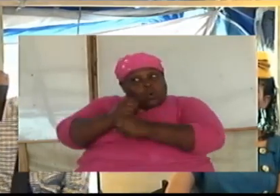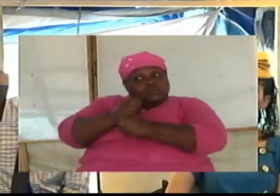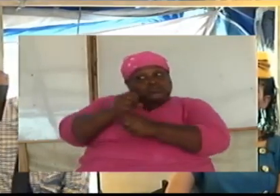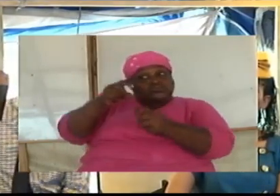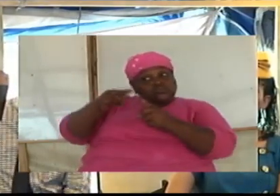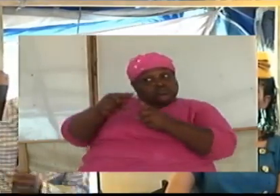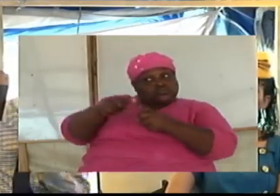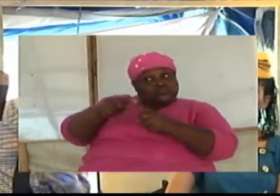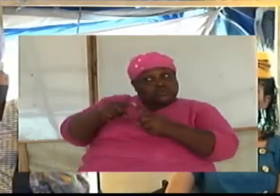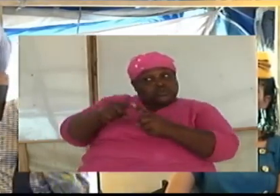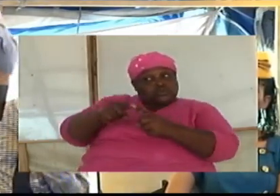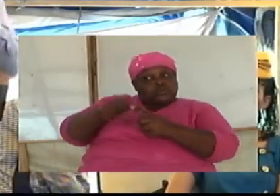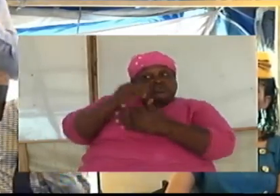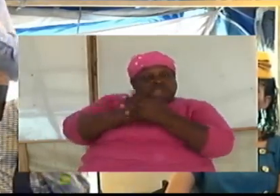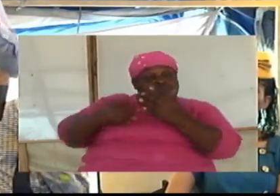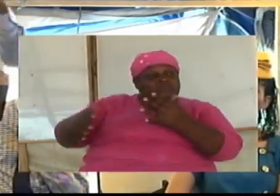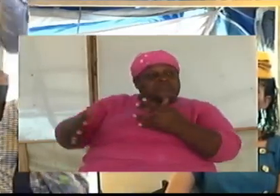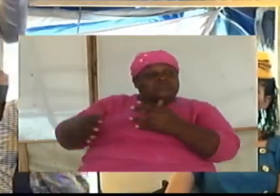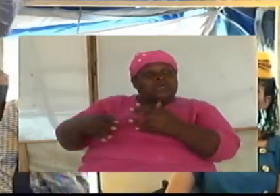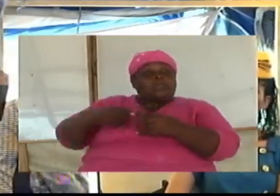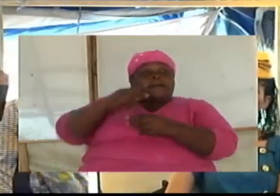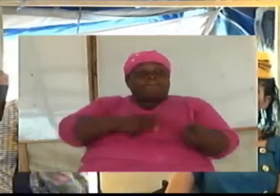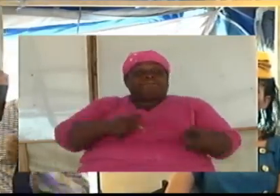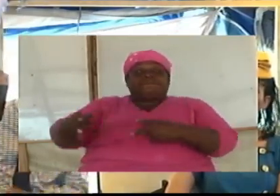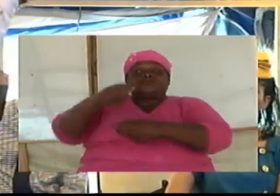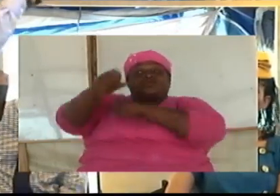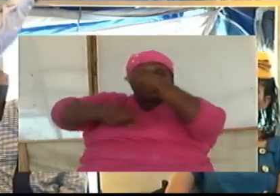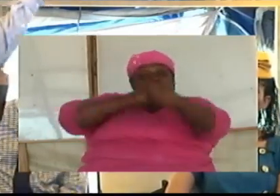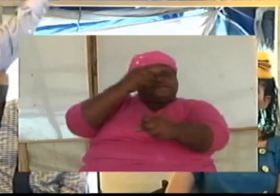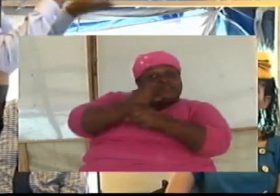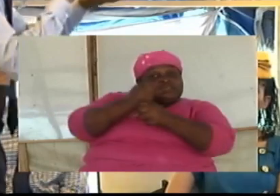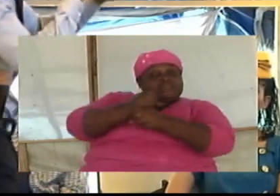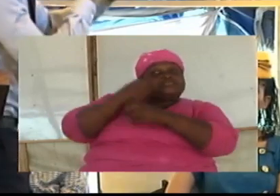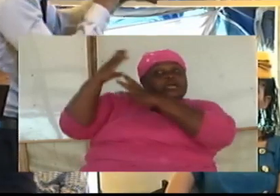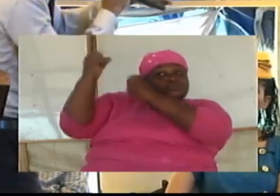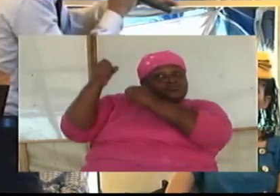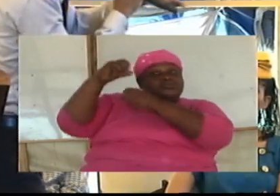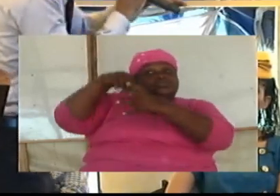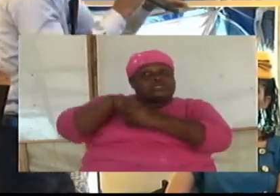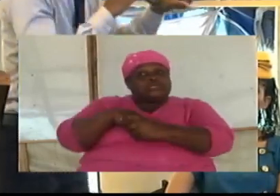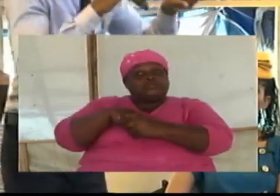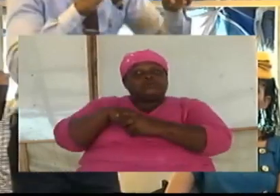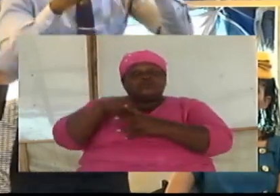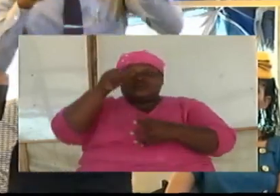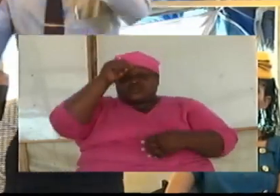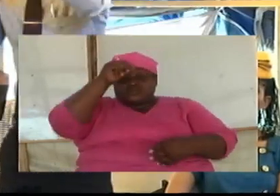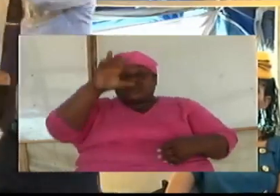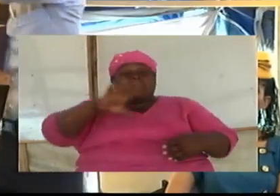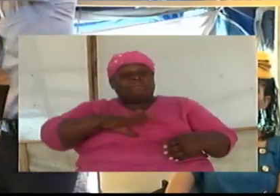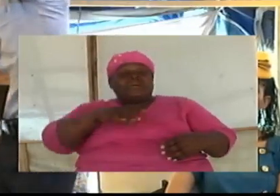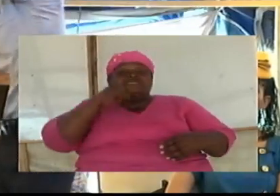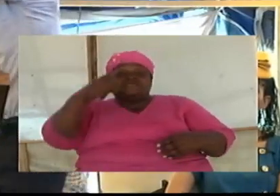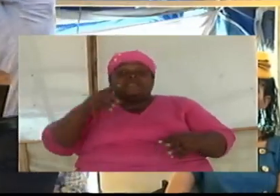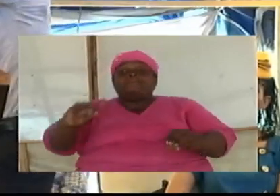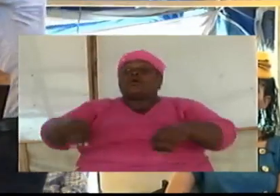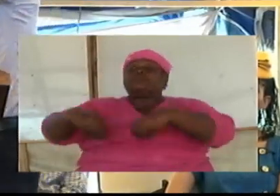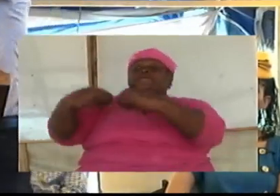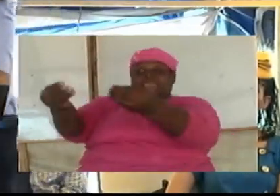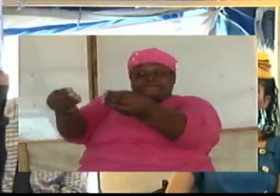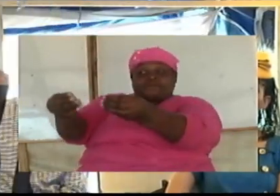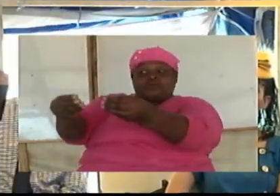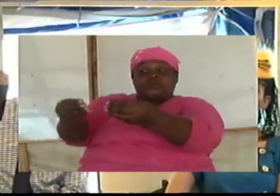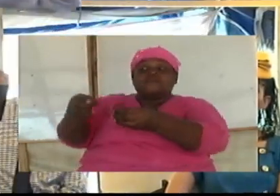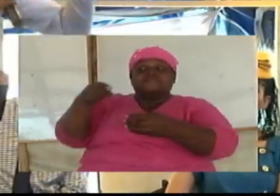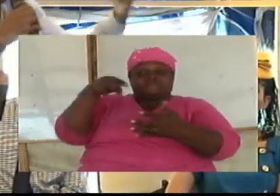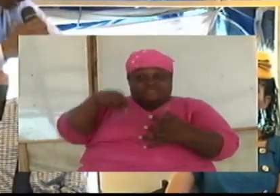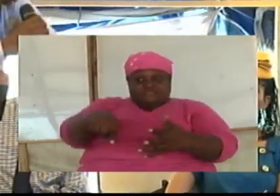confidence and her trust in. The men said, I am going to give you a token. This scarlet thread